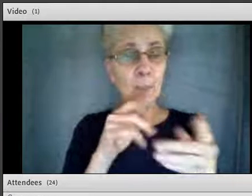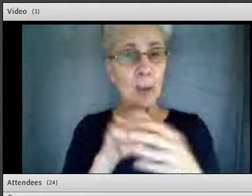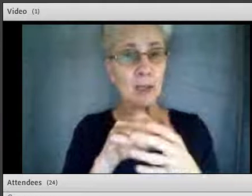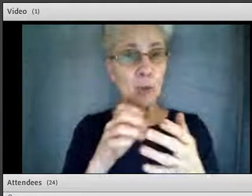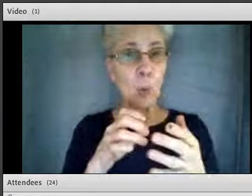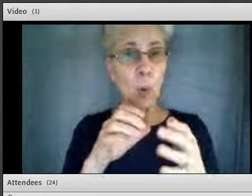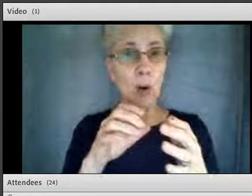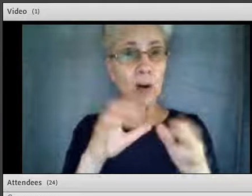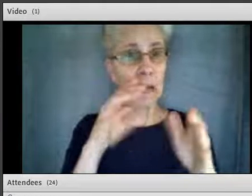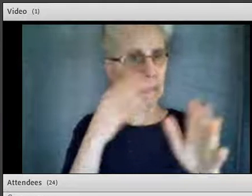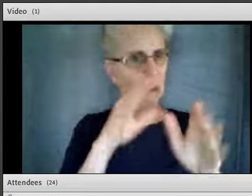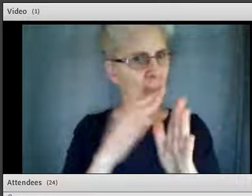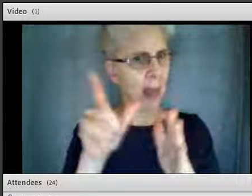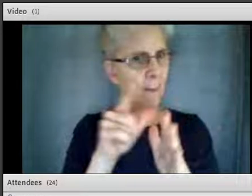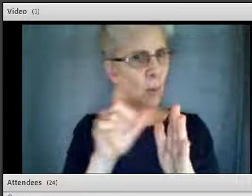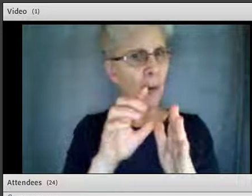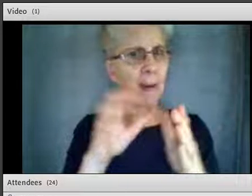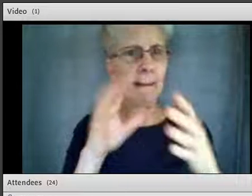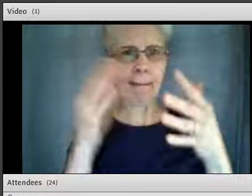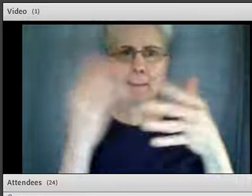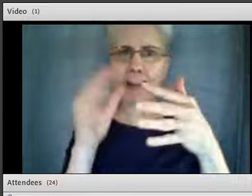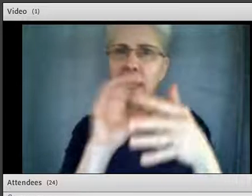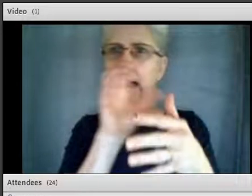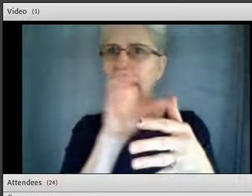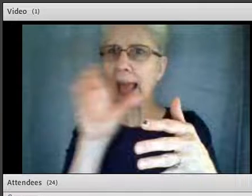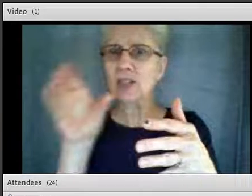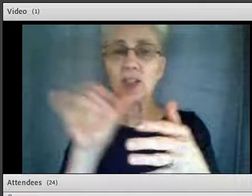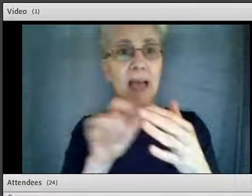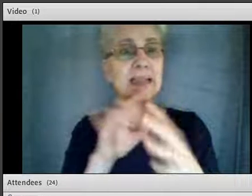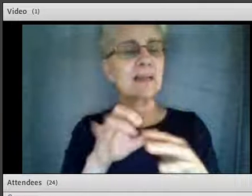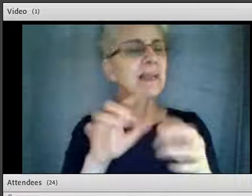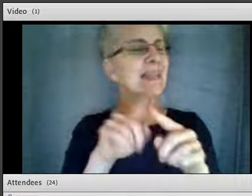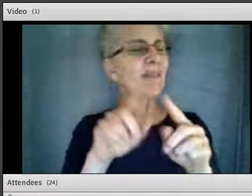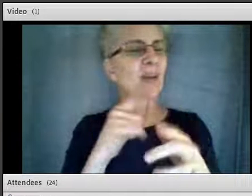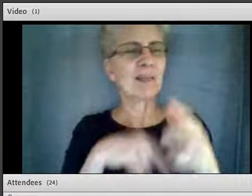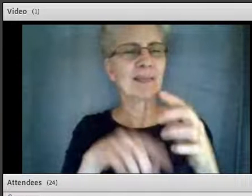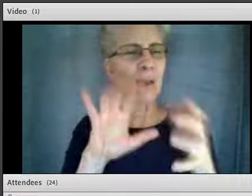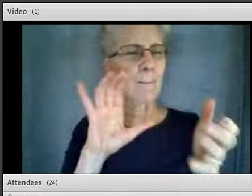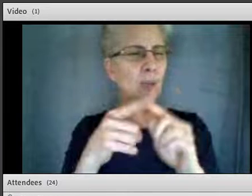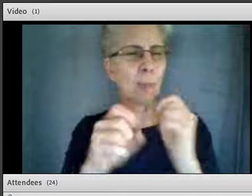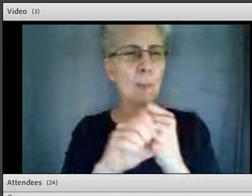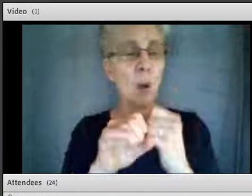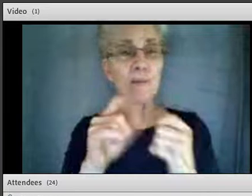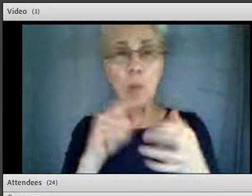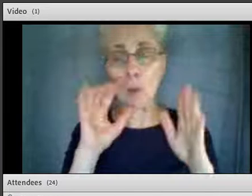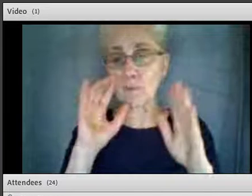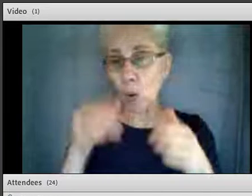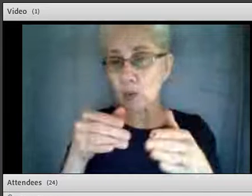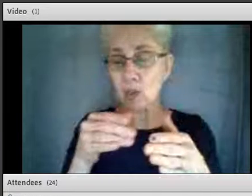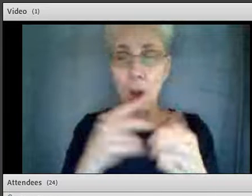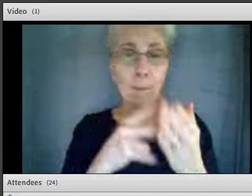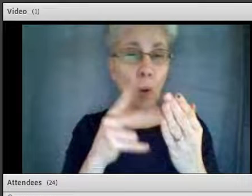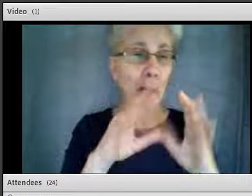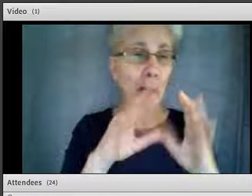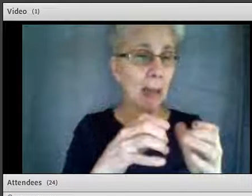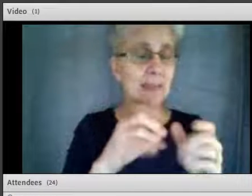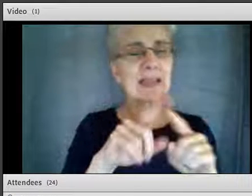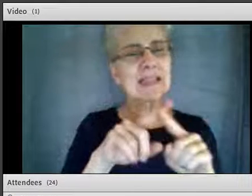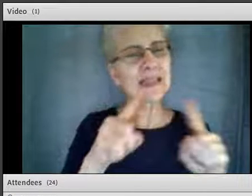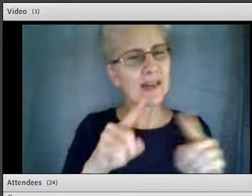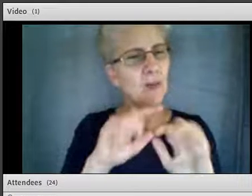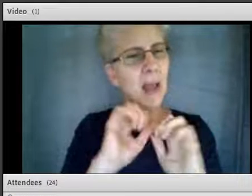stuff. If you really want to focus on what your classes are and your programs, it's going to be a little bit different on how you design that front page. That's why there's